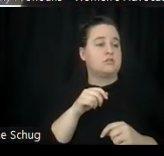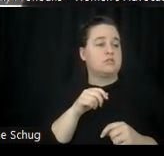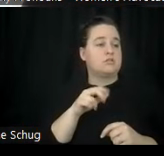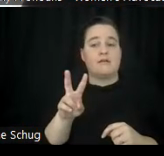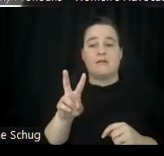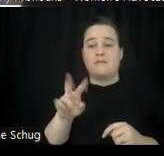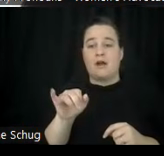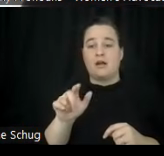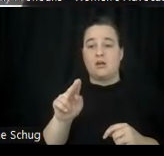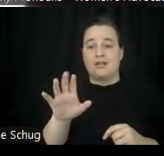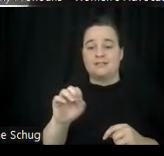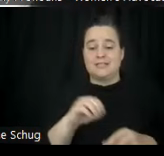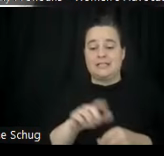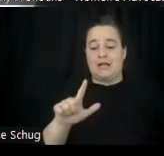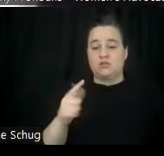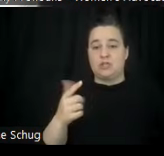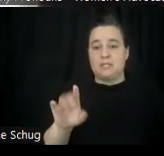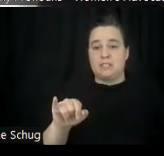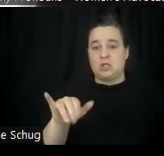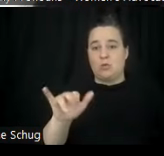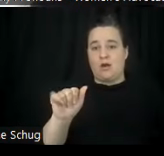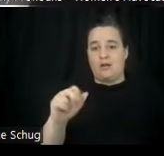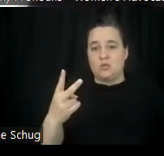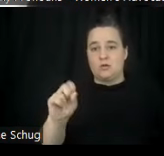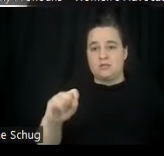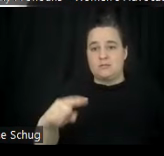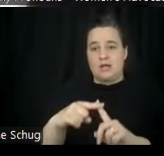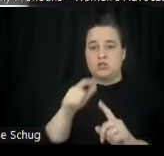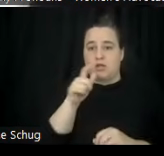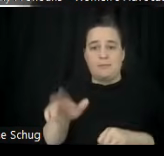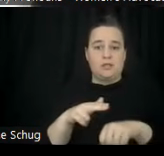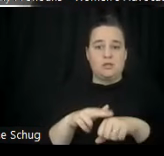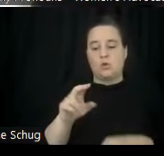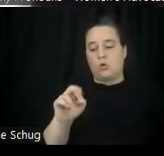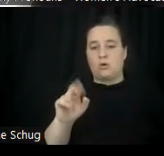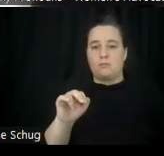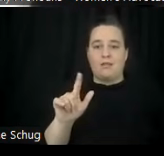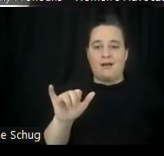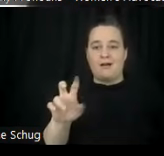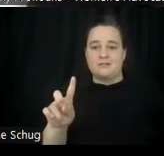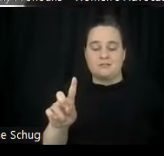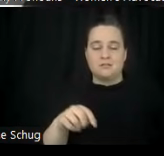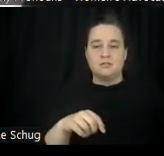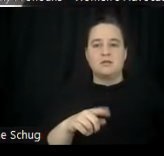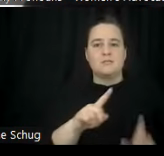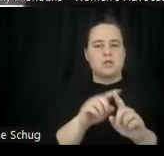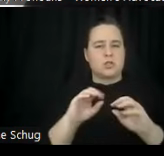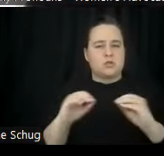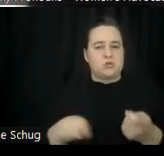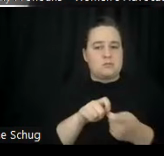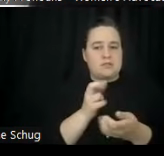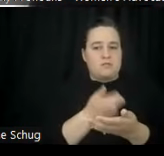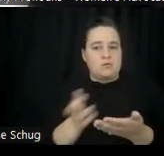in LGBTQIS+ relationships shouldn't be normalized, but also that there aren't any specific resources